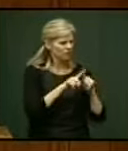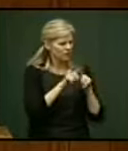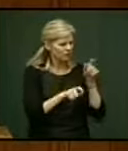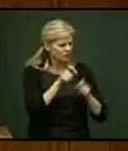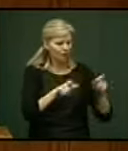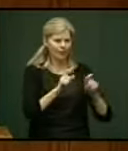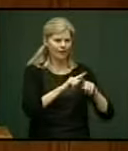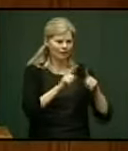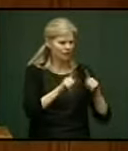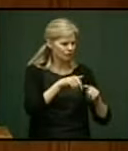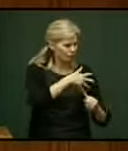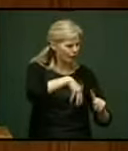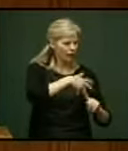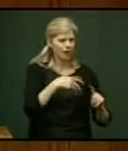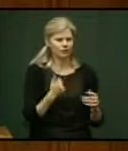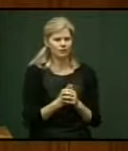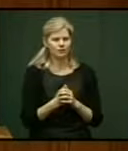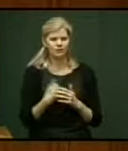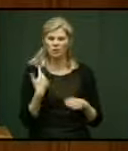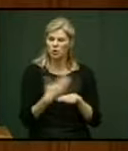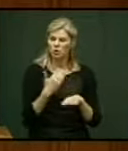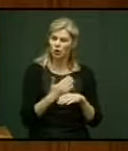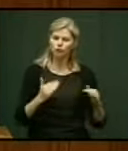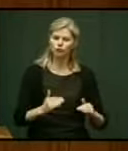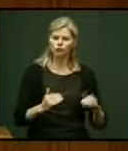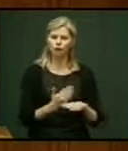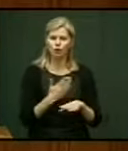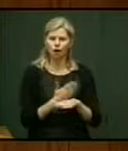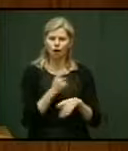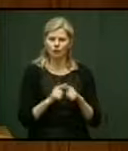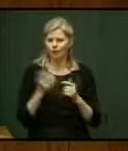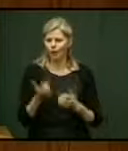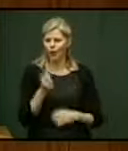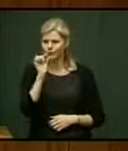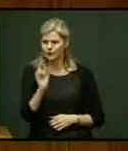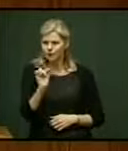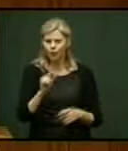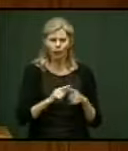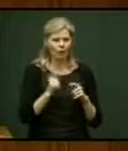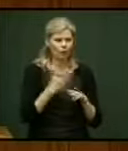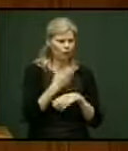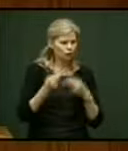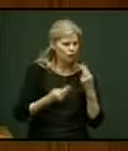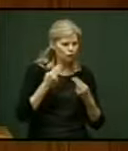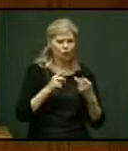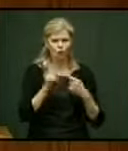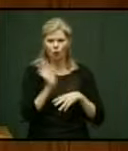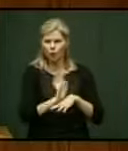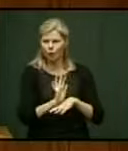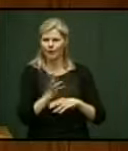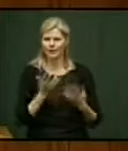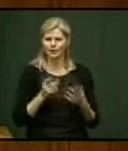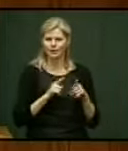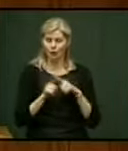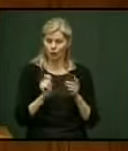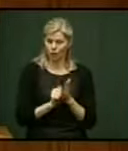wage, jobs in restaurants and cinemas. We bought most of our clothes and furniture in op shops. We were happy, though